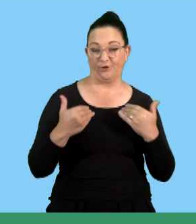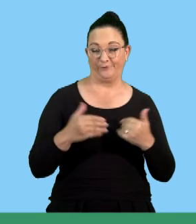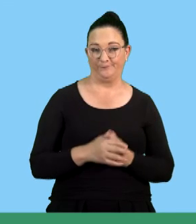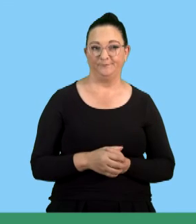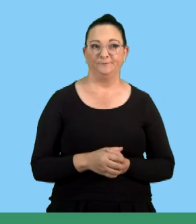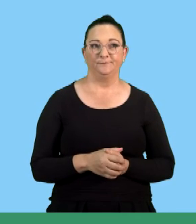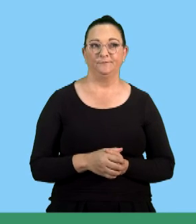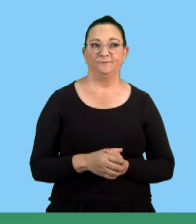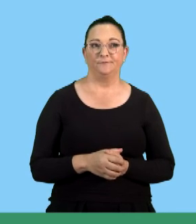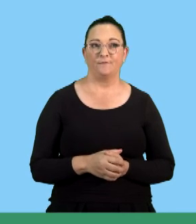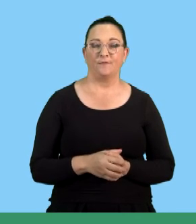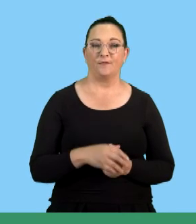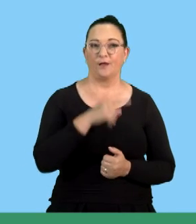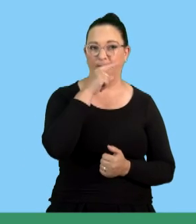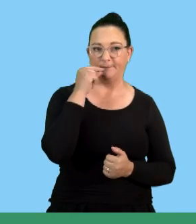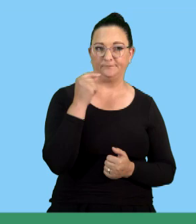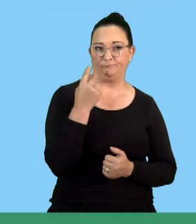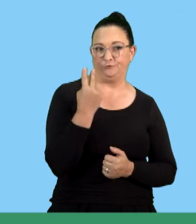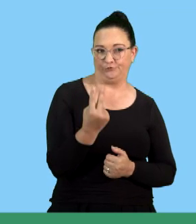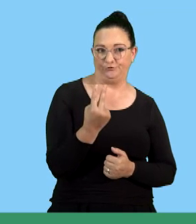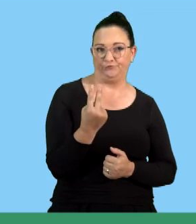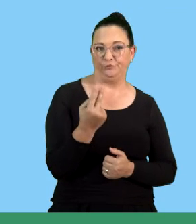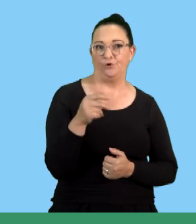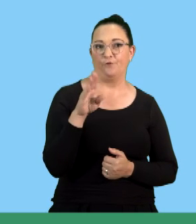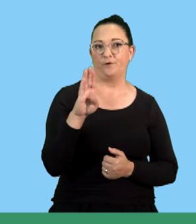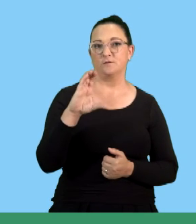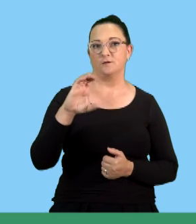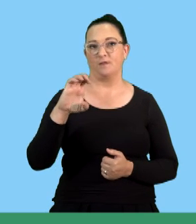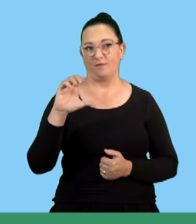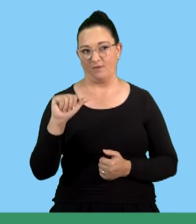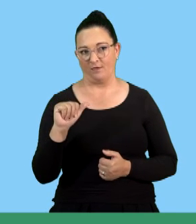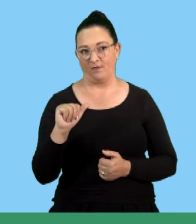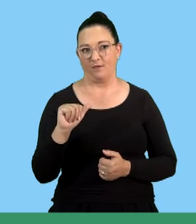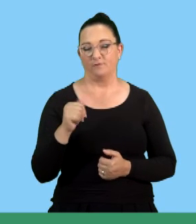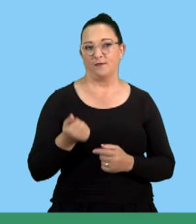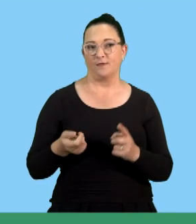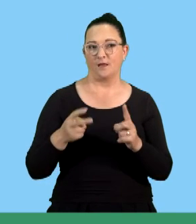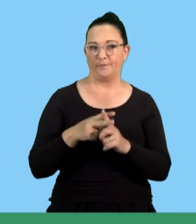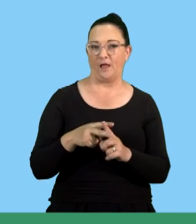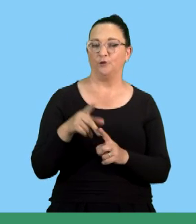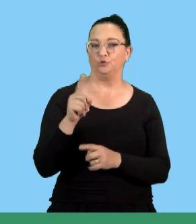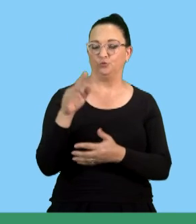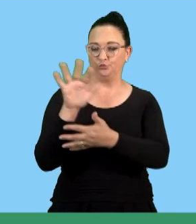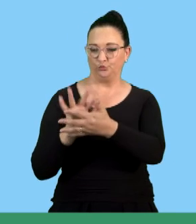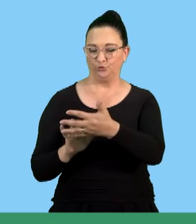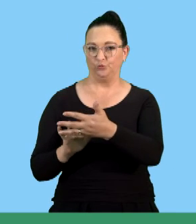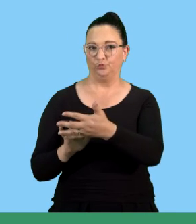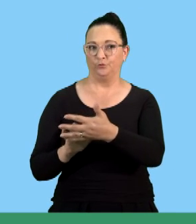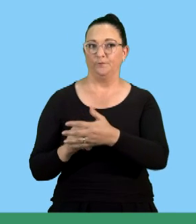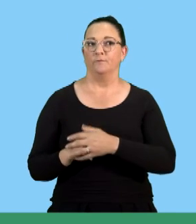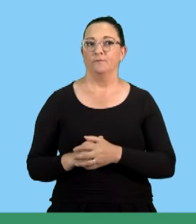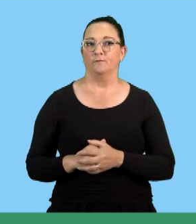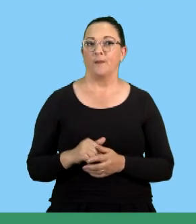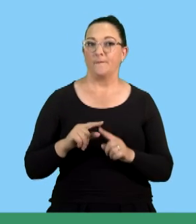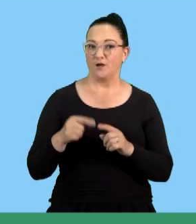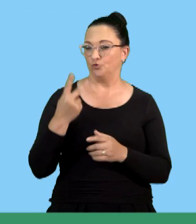start. It says here, name two provisions of the BCA that is applied. So when they say that is applied in the scenario, you are taking it from